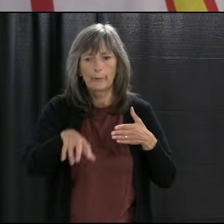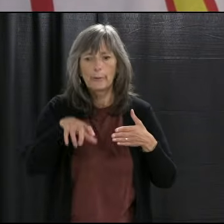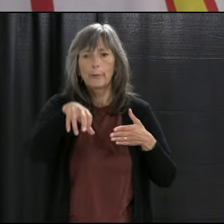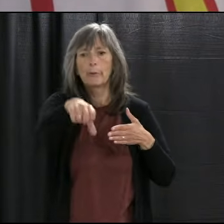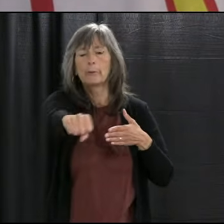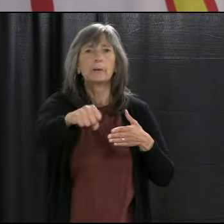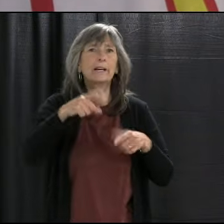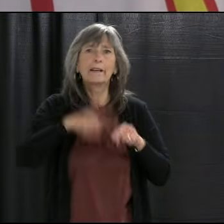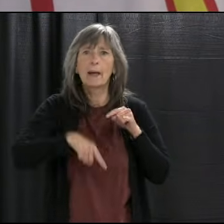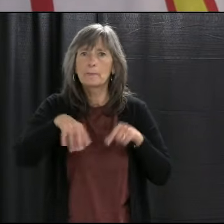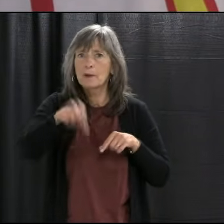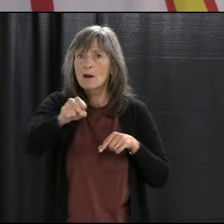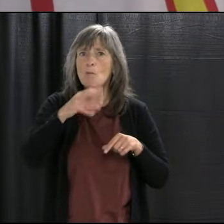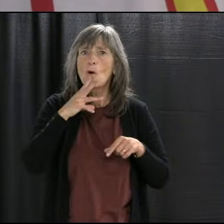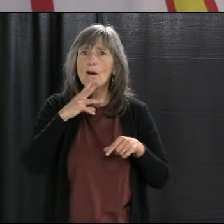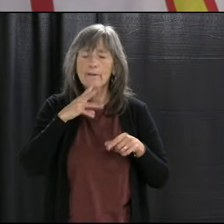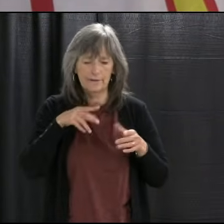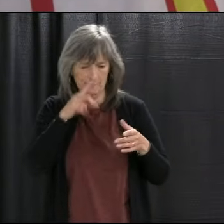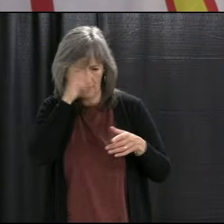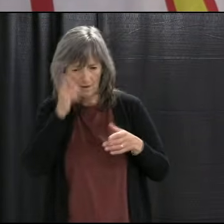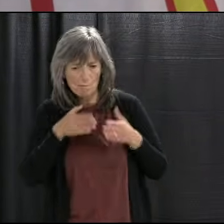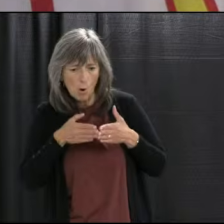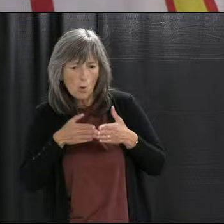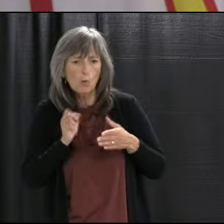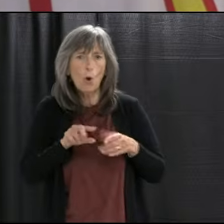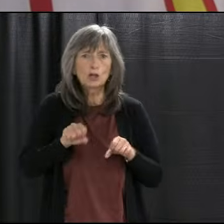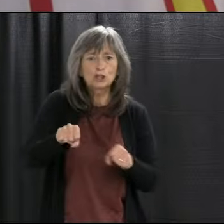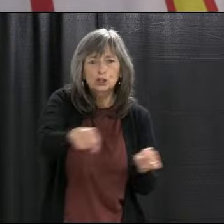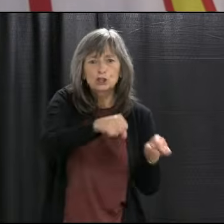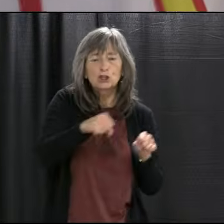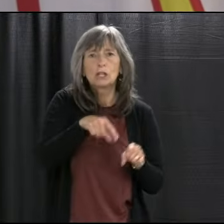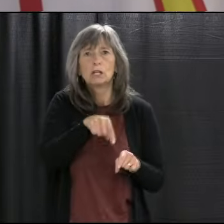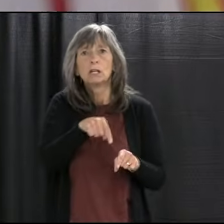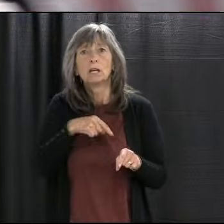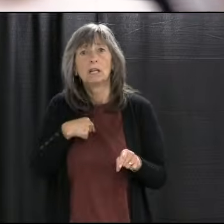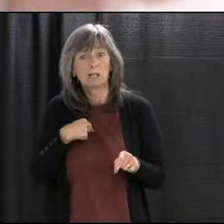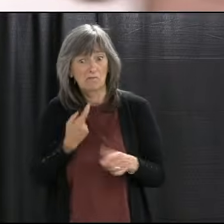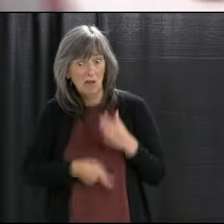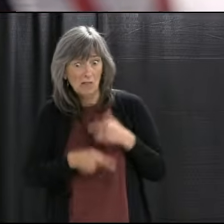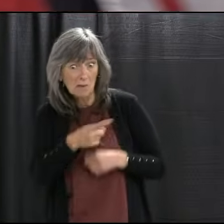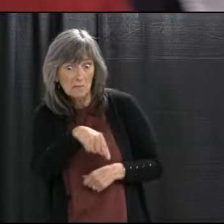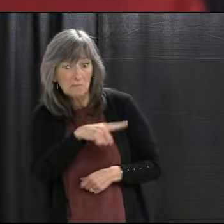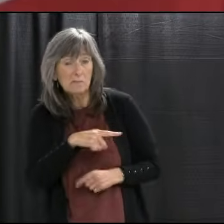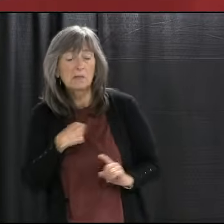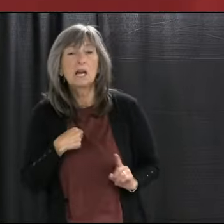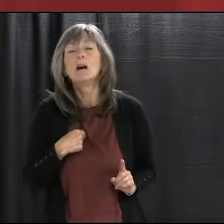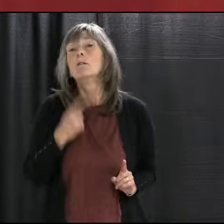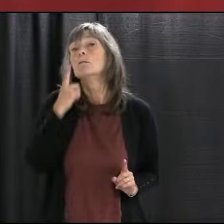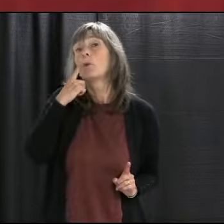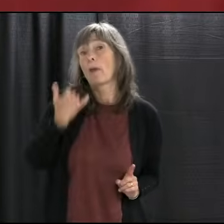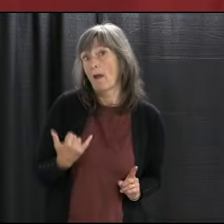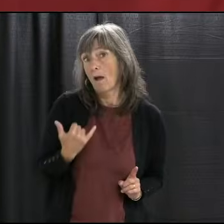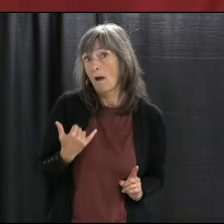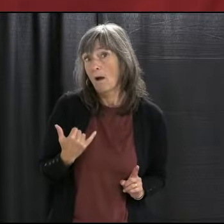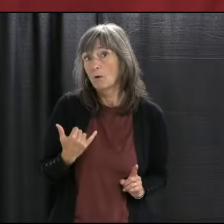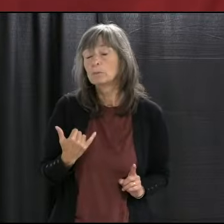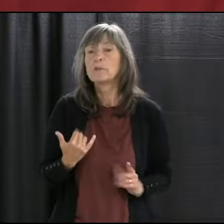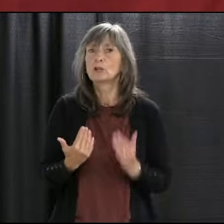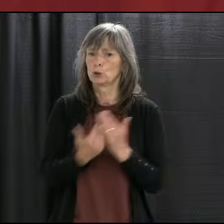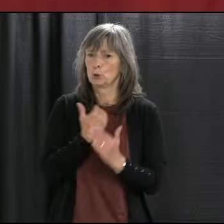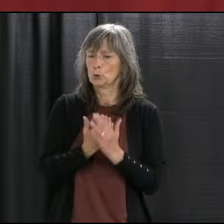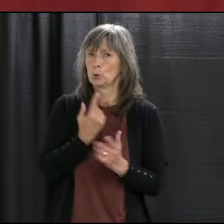consequences that could be associated with that kind of activity? Right now, we're just asking people that's been relatively